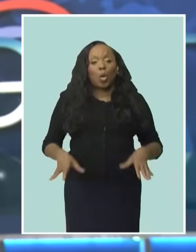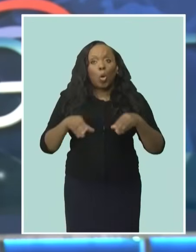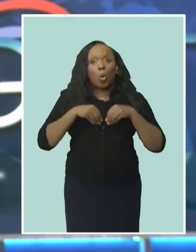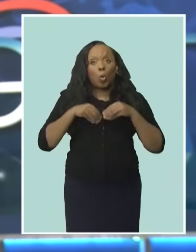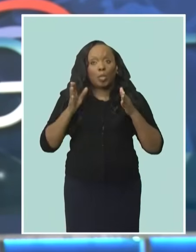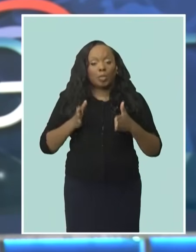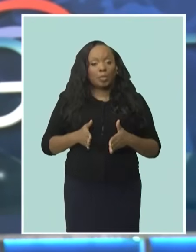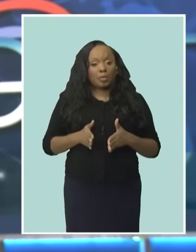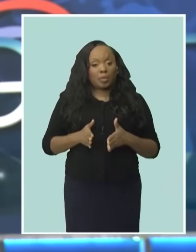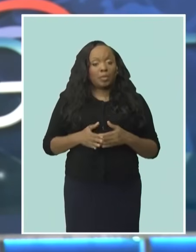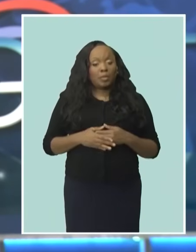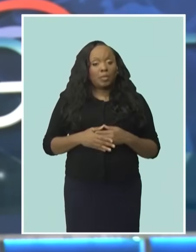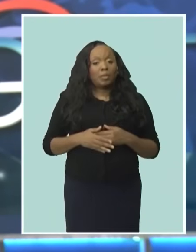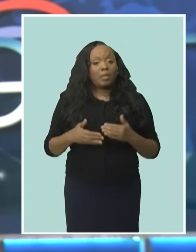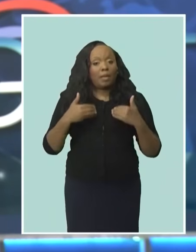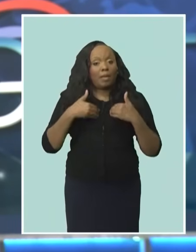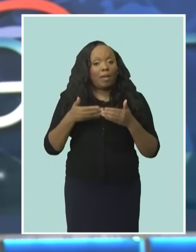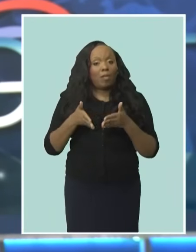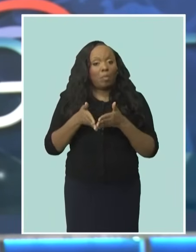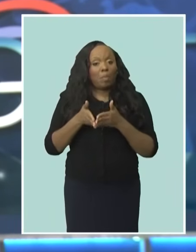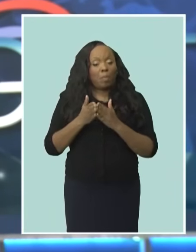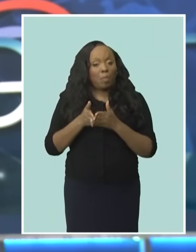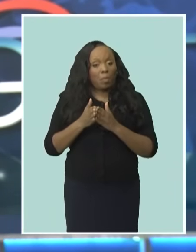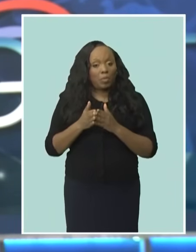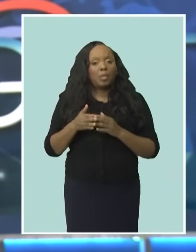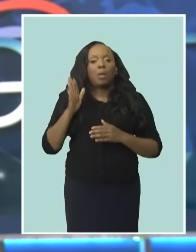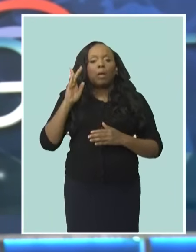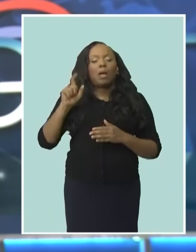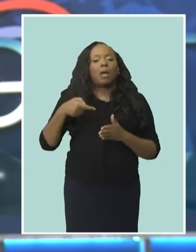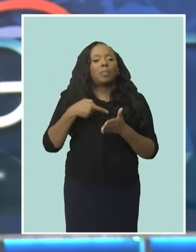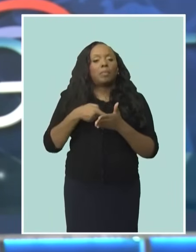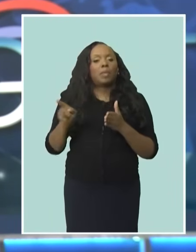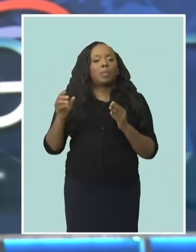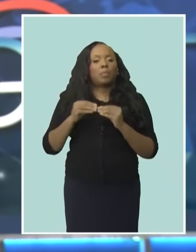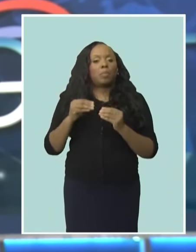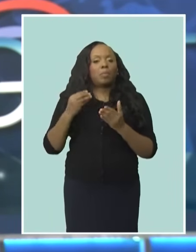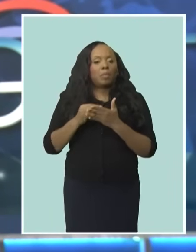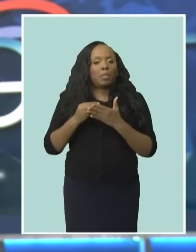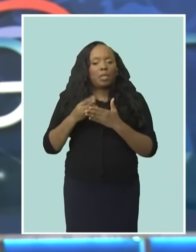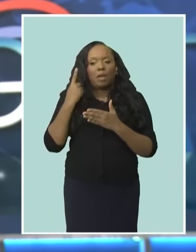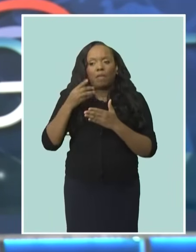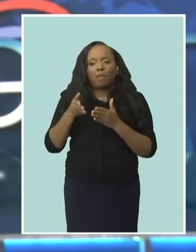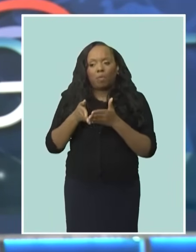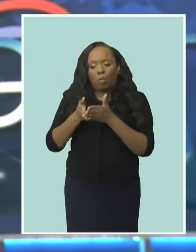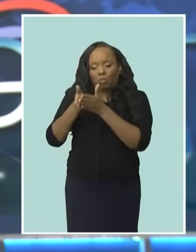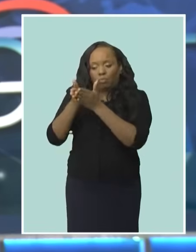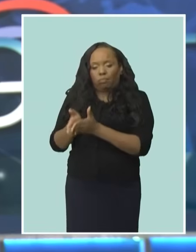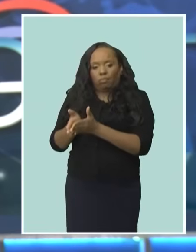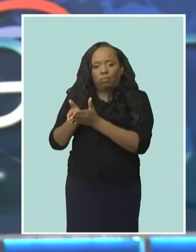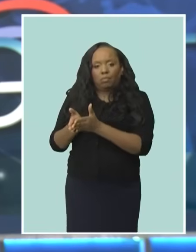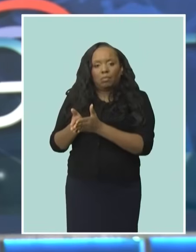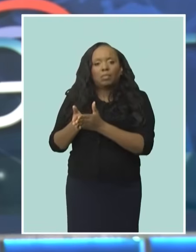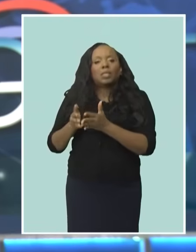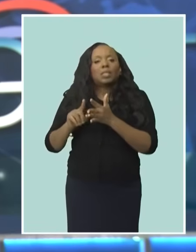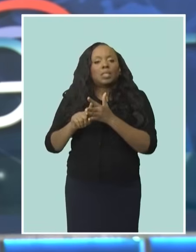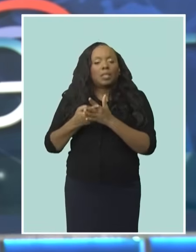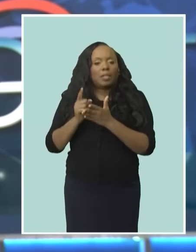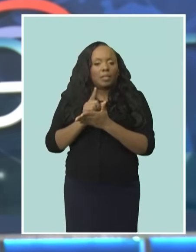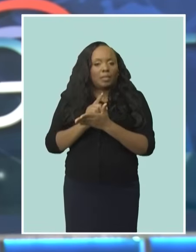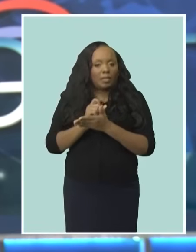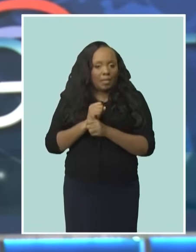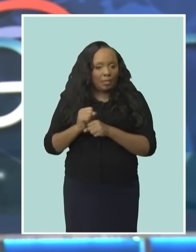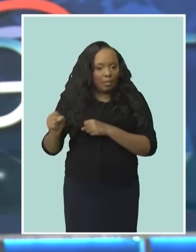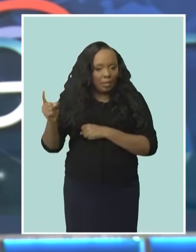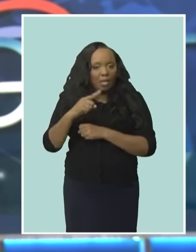Owners of fishing vessels will have to pay higher berthing fees to dock at the Bridgetown Fisheries Complex from next year. Consultations are